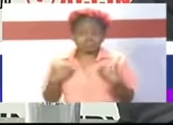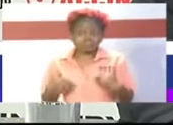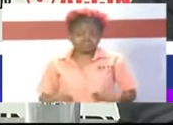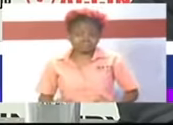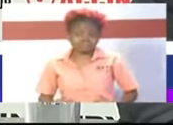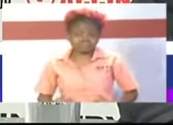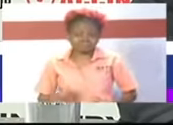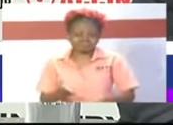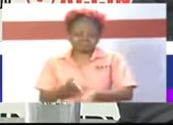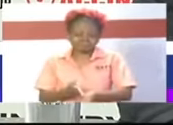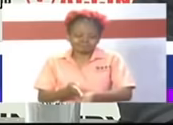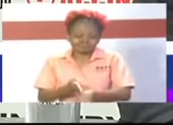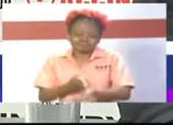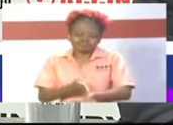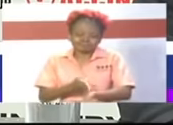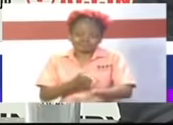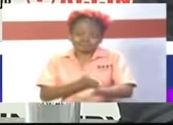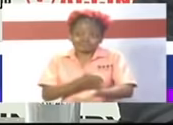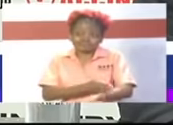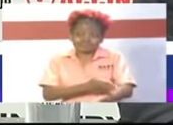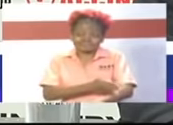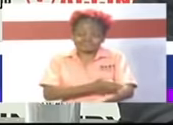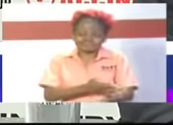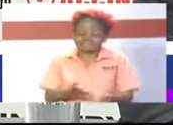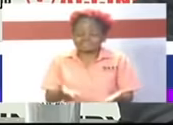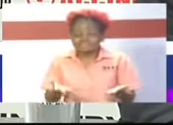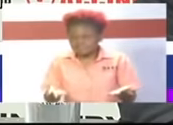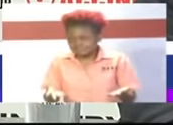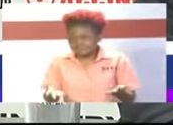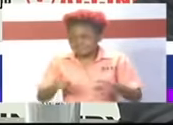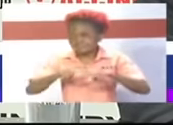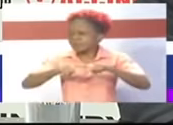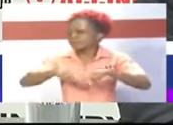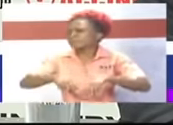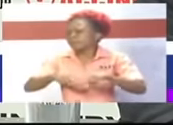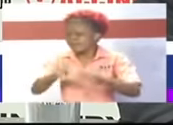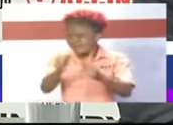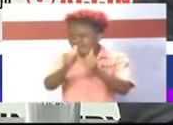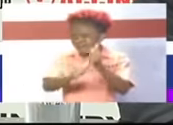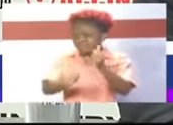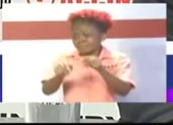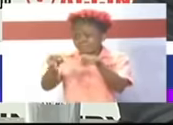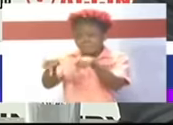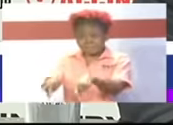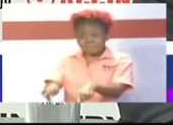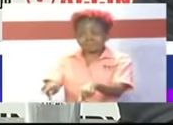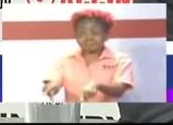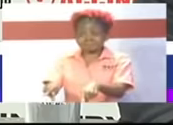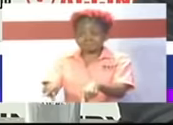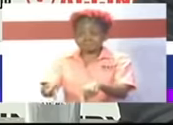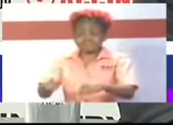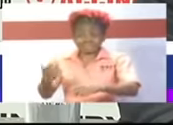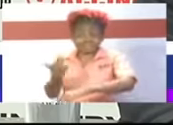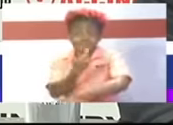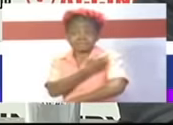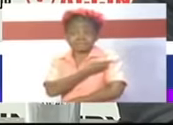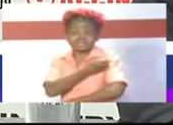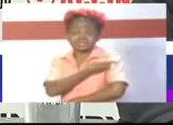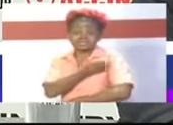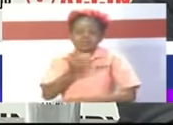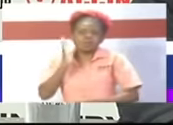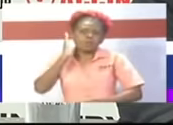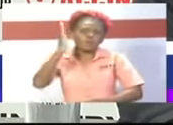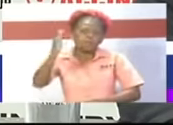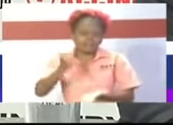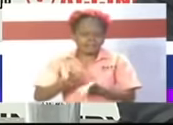for severe outcomes and having the vaccine on board. One of the things the vaccine will do is reduce your risk of getting infected in the